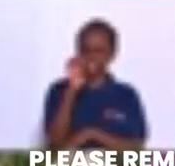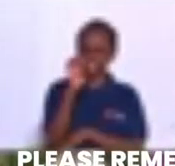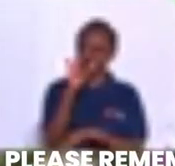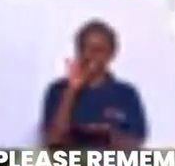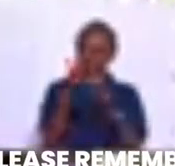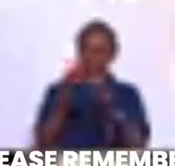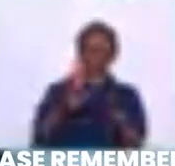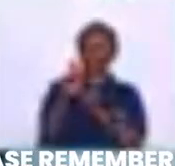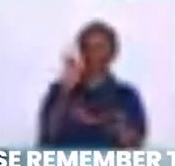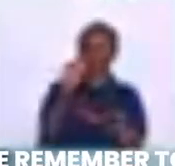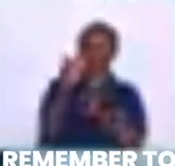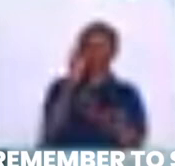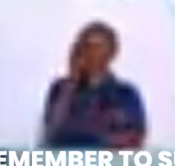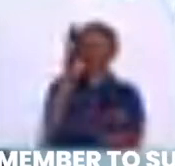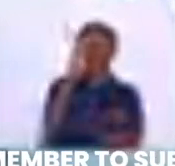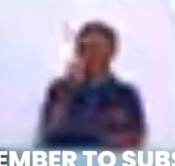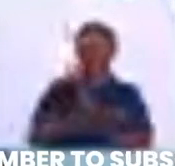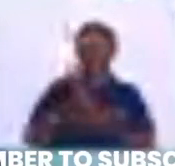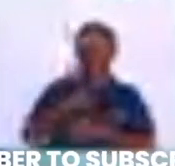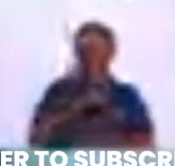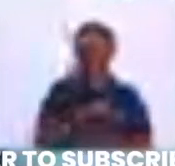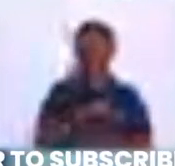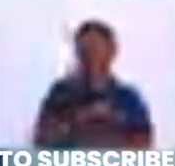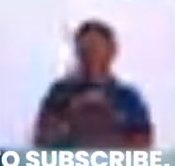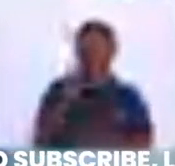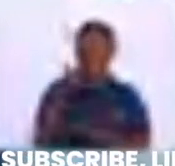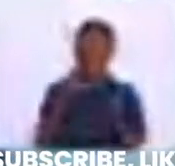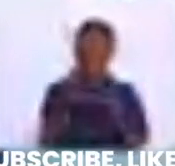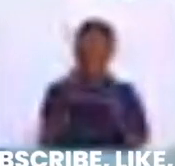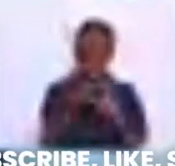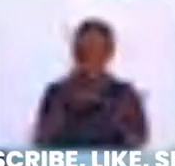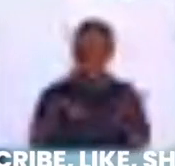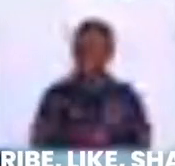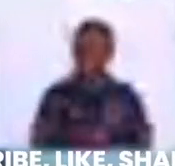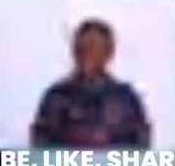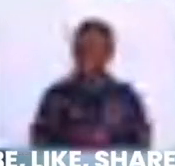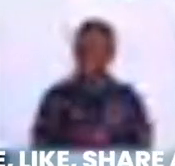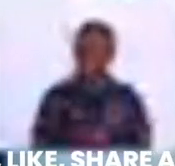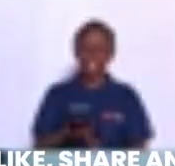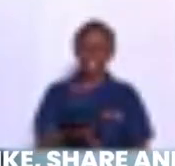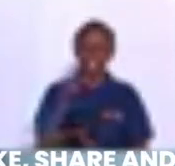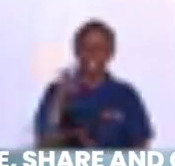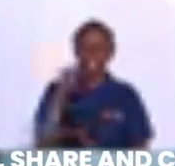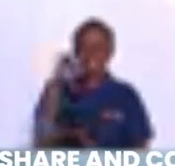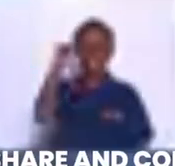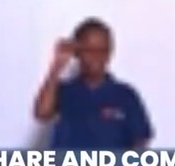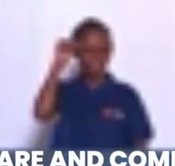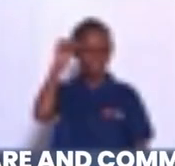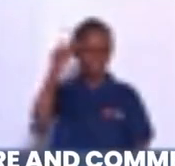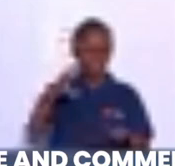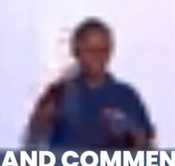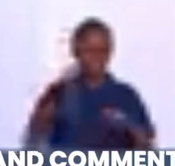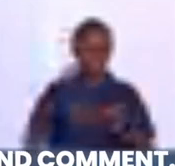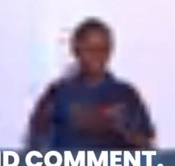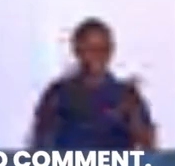May the Lord help us. Another problem is gender-based ways of presenting issues.